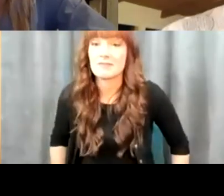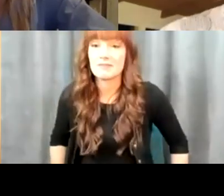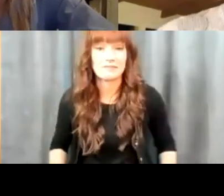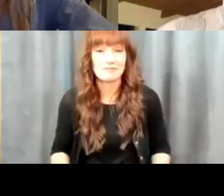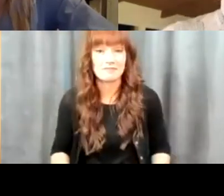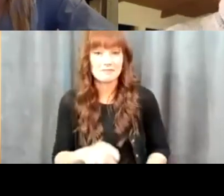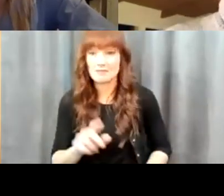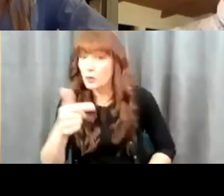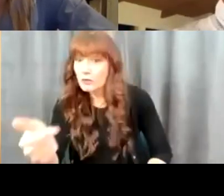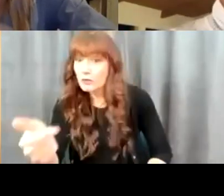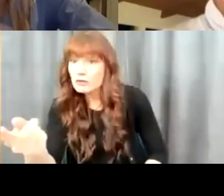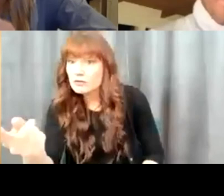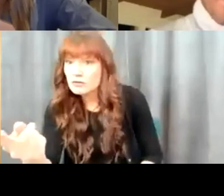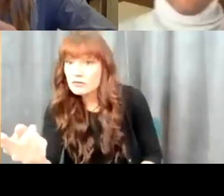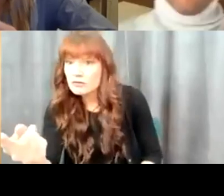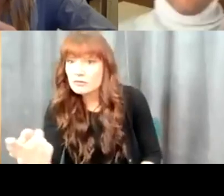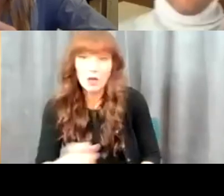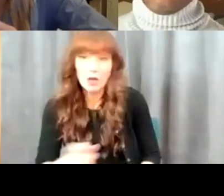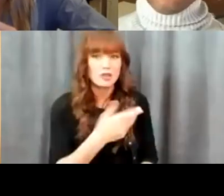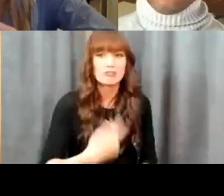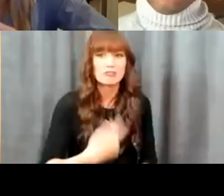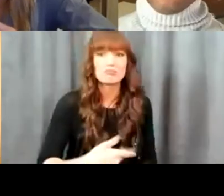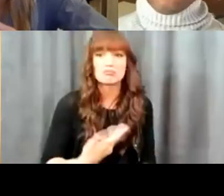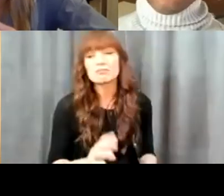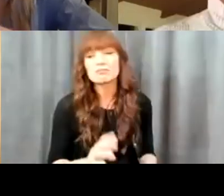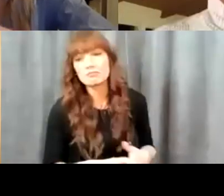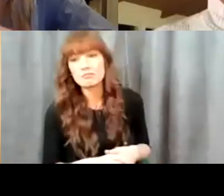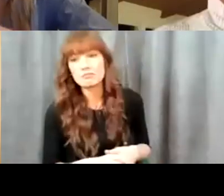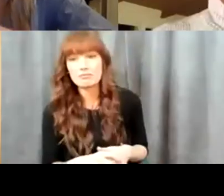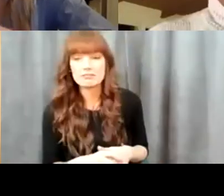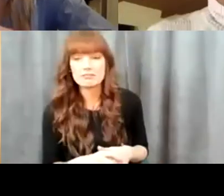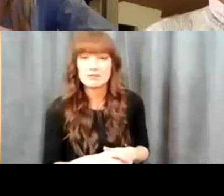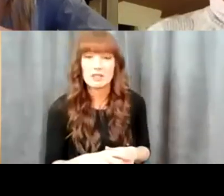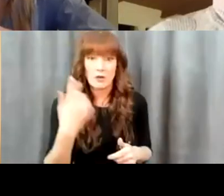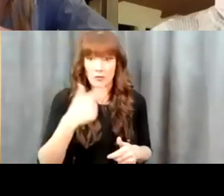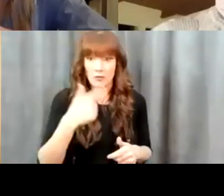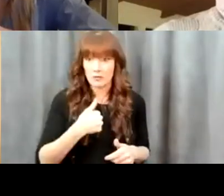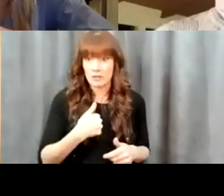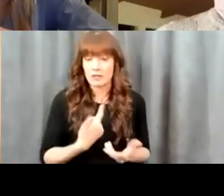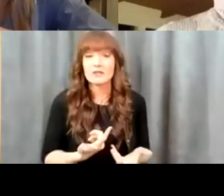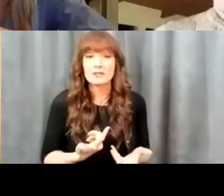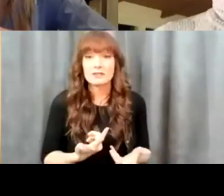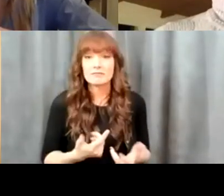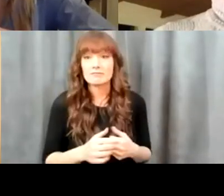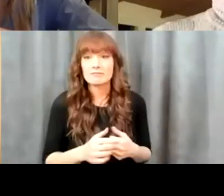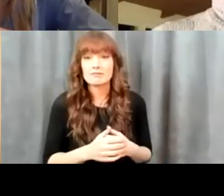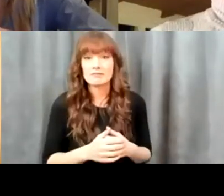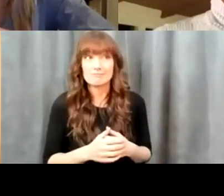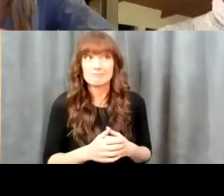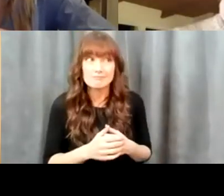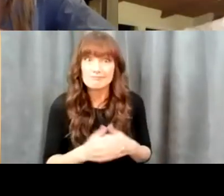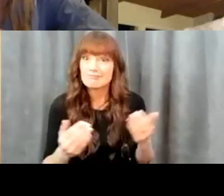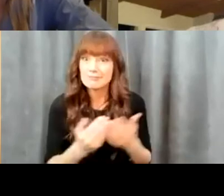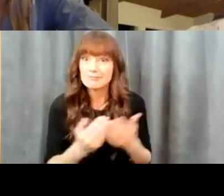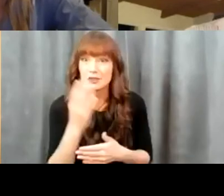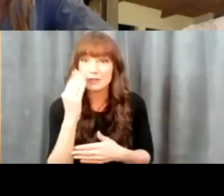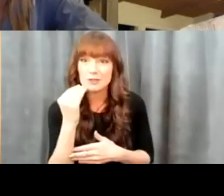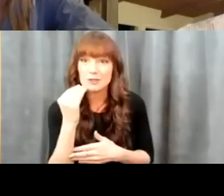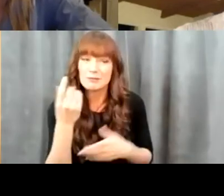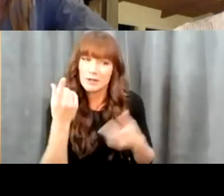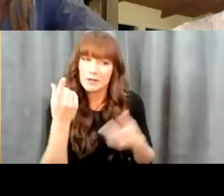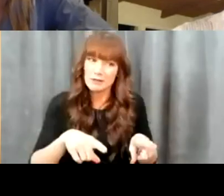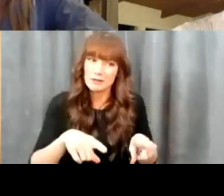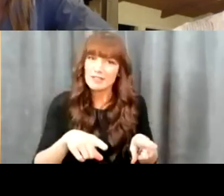Randall, you want to go first? Sure. I mean, for me, this is a new experience, but I would